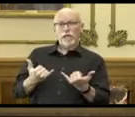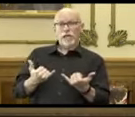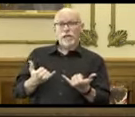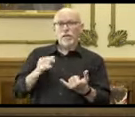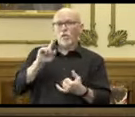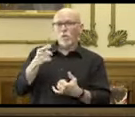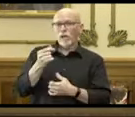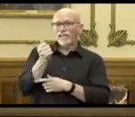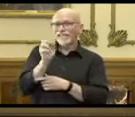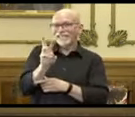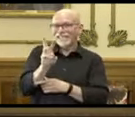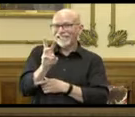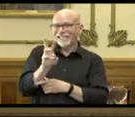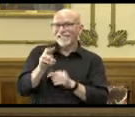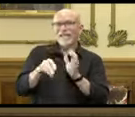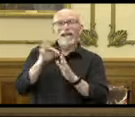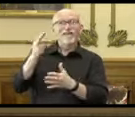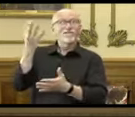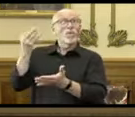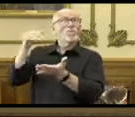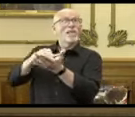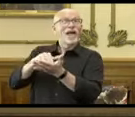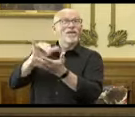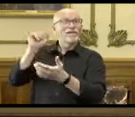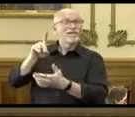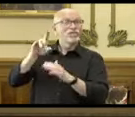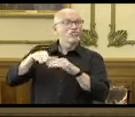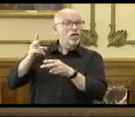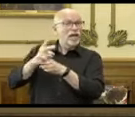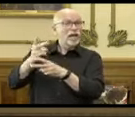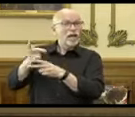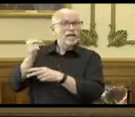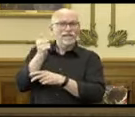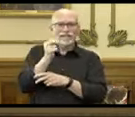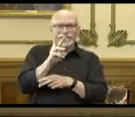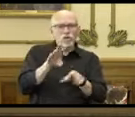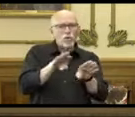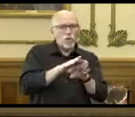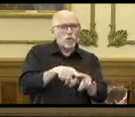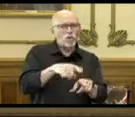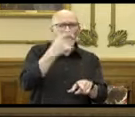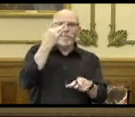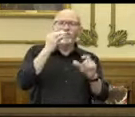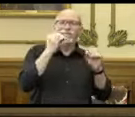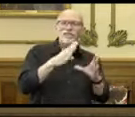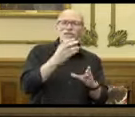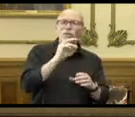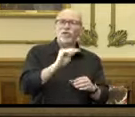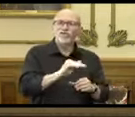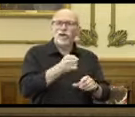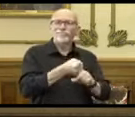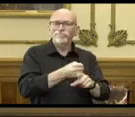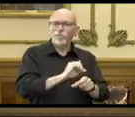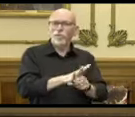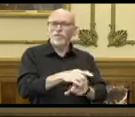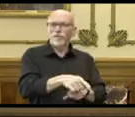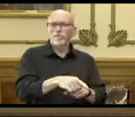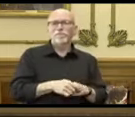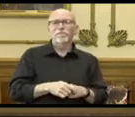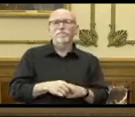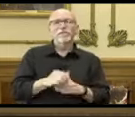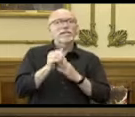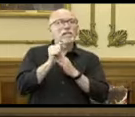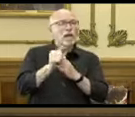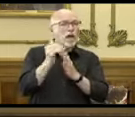only 16 of only 4,000 Indiana childcares are closed due to a teacher or child with COVID. The guidelines